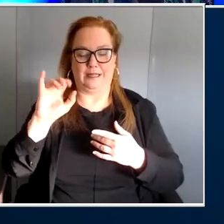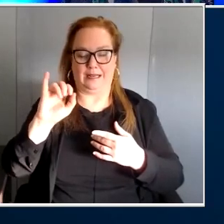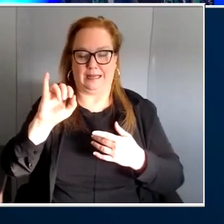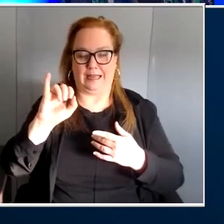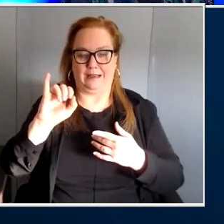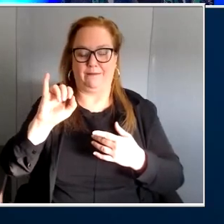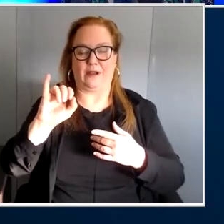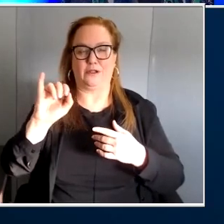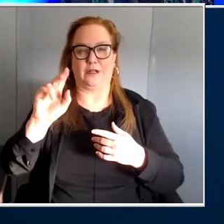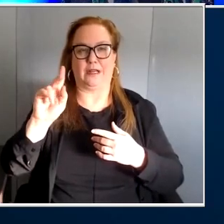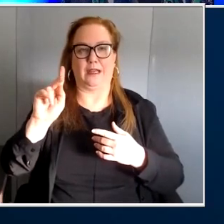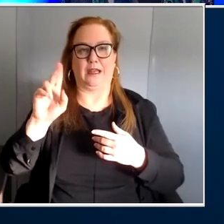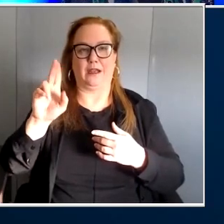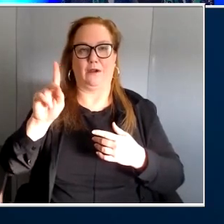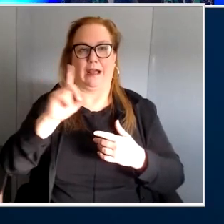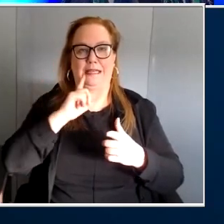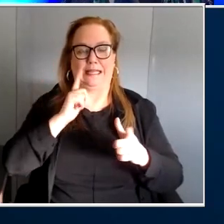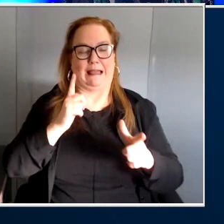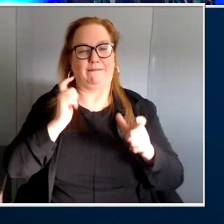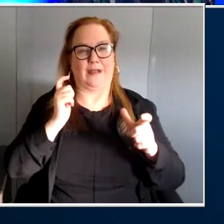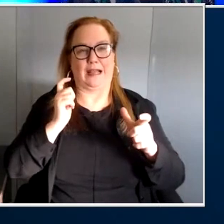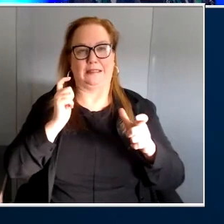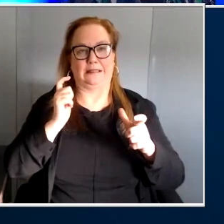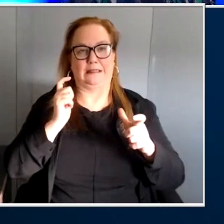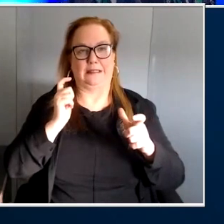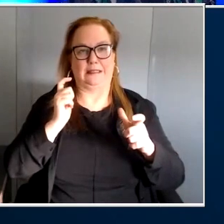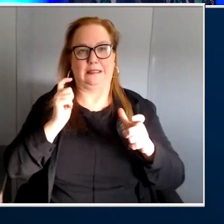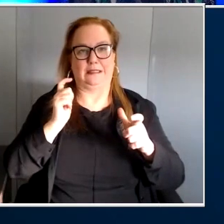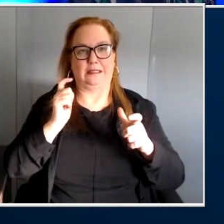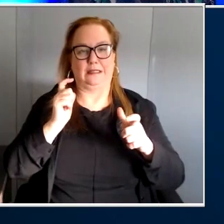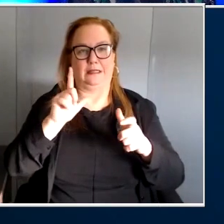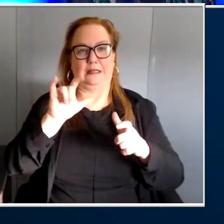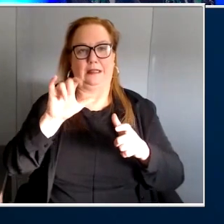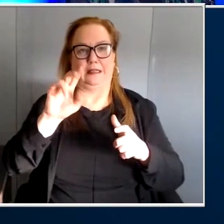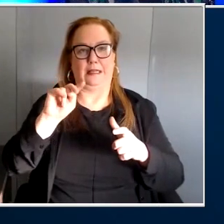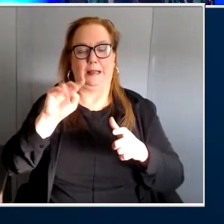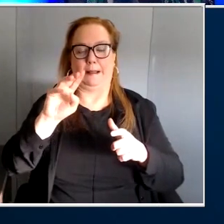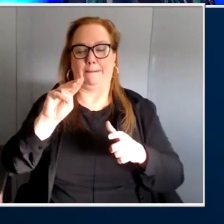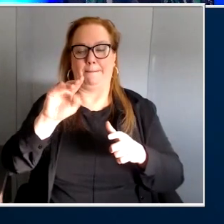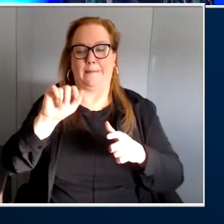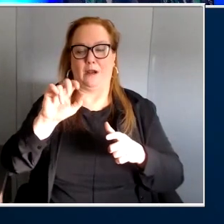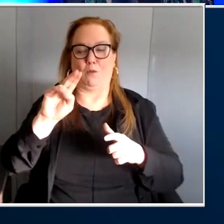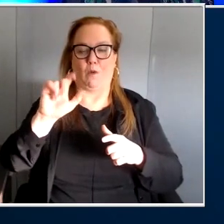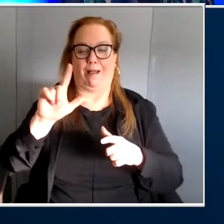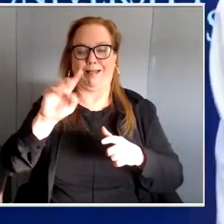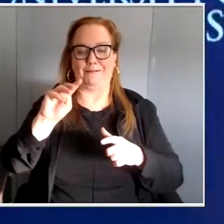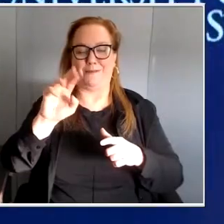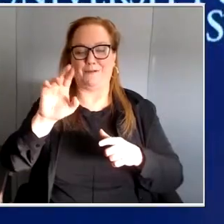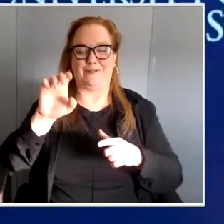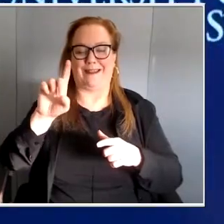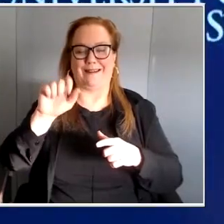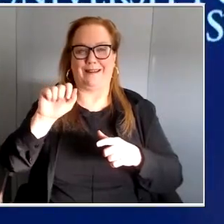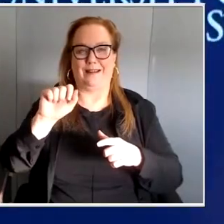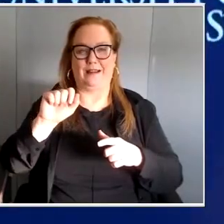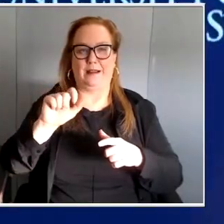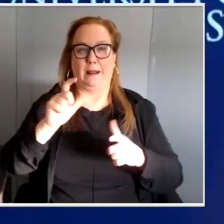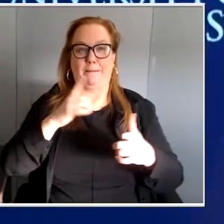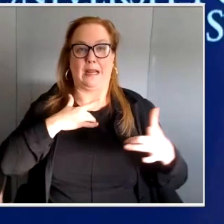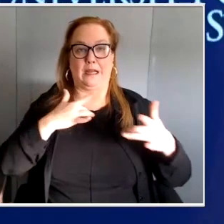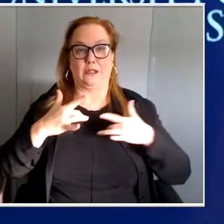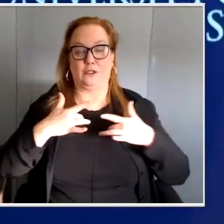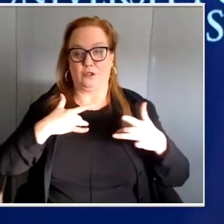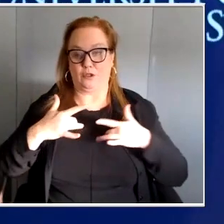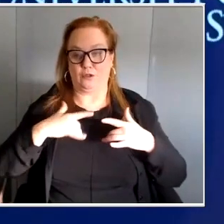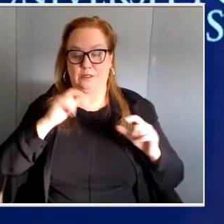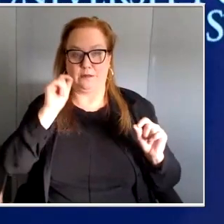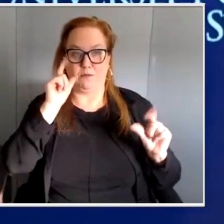at KU. I said that very rapidly. Watch out, Lin-Manuel Miranda, here I come. So here's my biggest concern, here's my biggest surprise